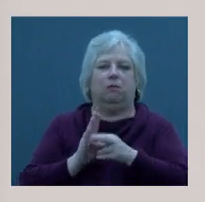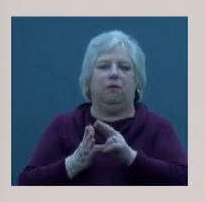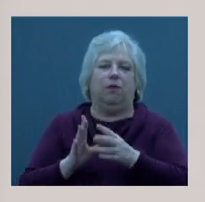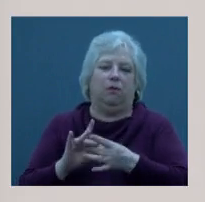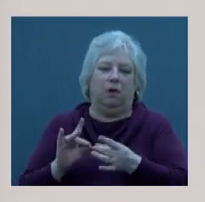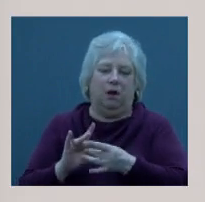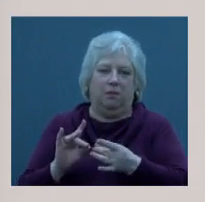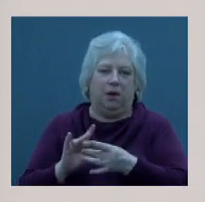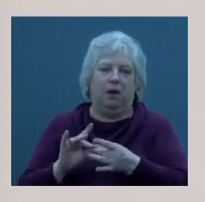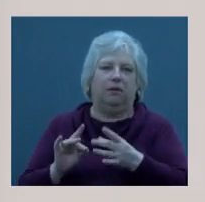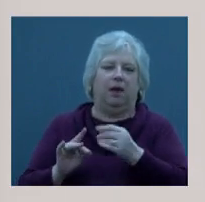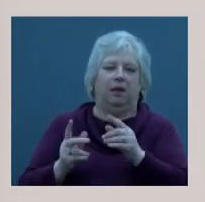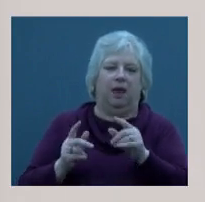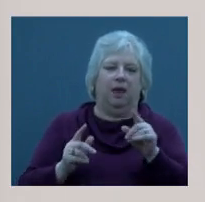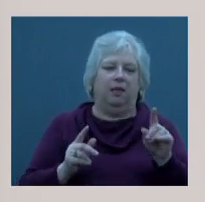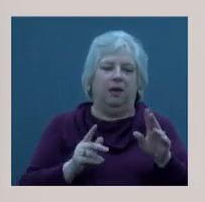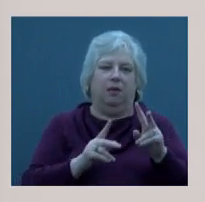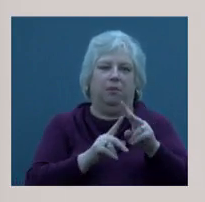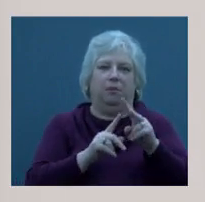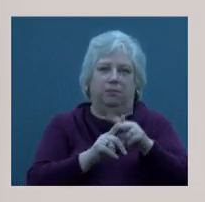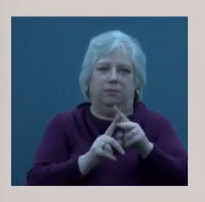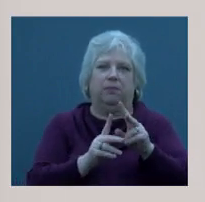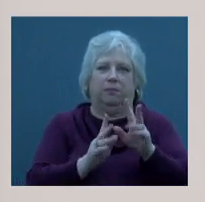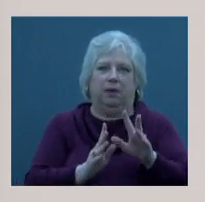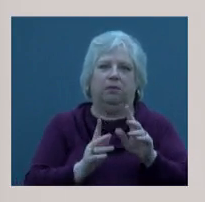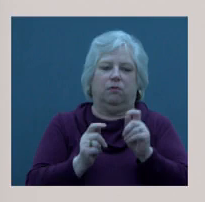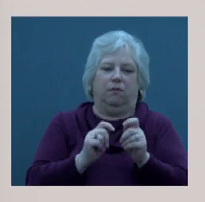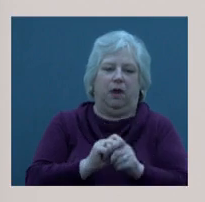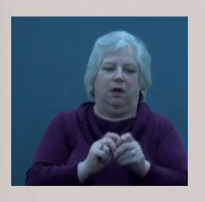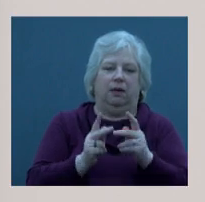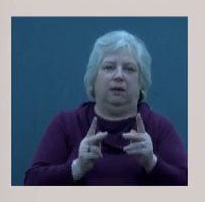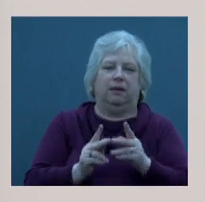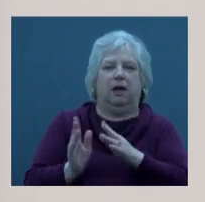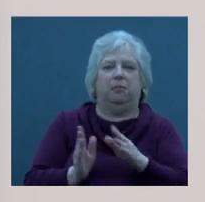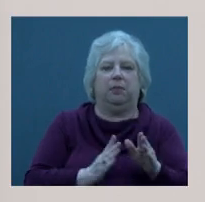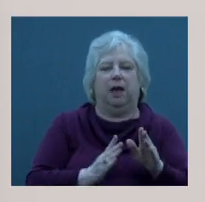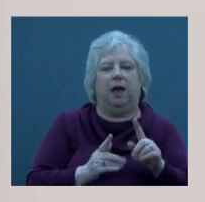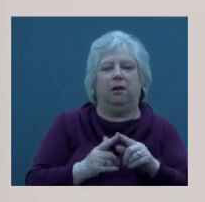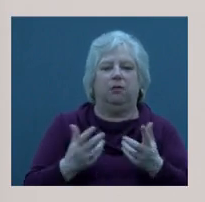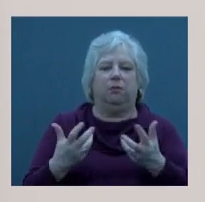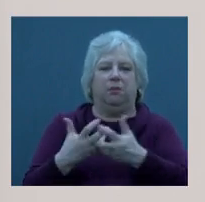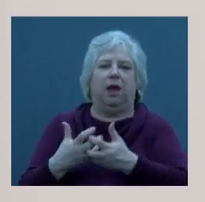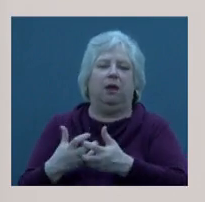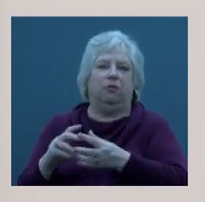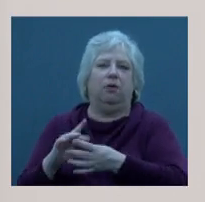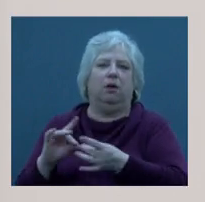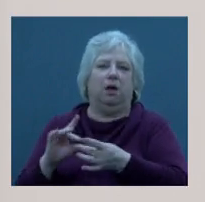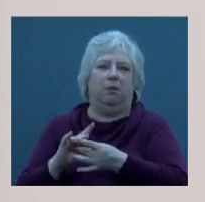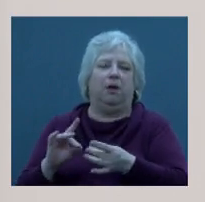and they revised their site plan, provided us comments to